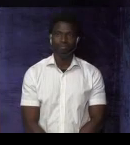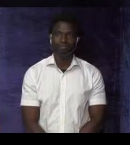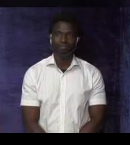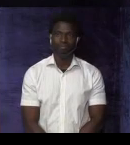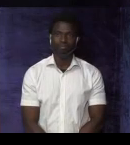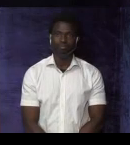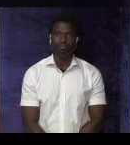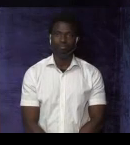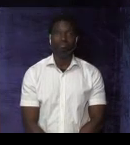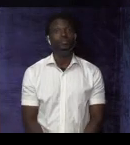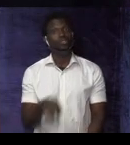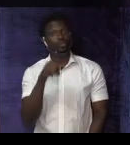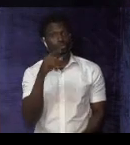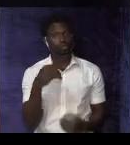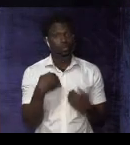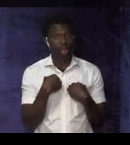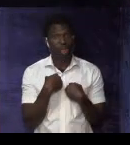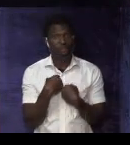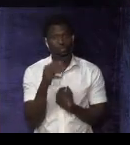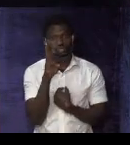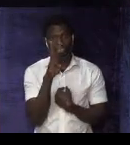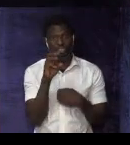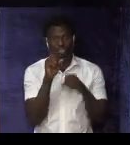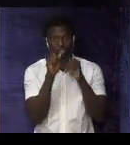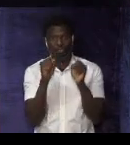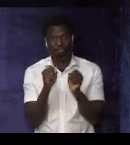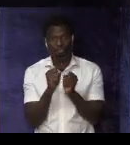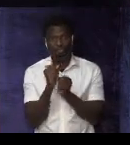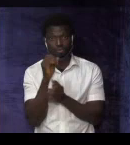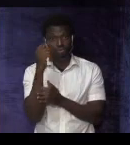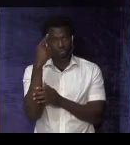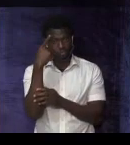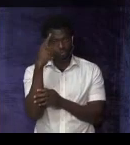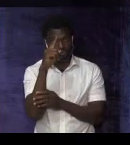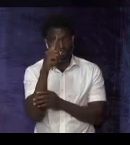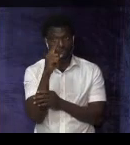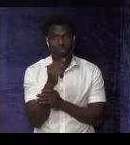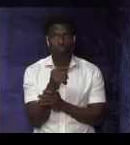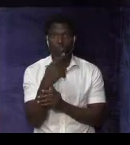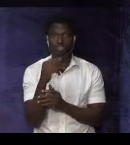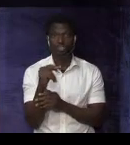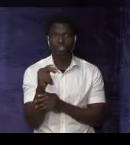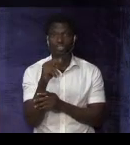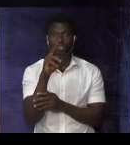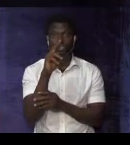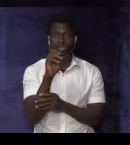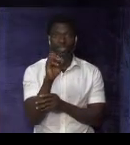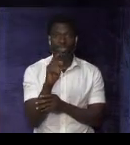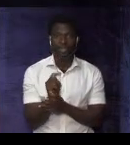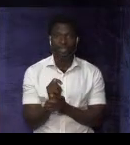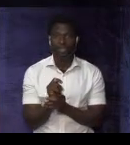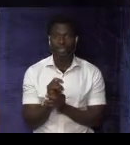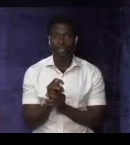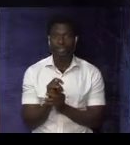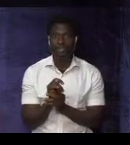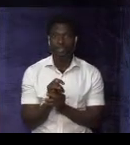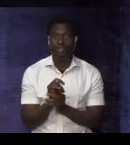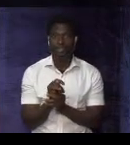So I'll write this one in red so that you can see it. Now you have 6 squares for the net.